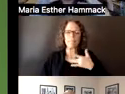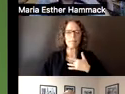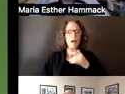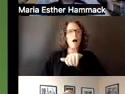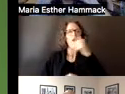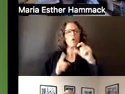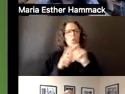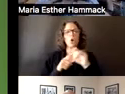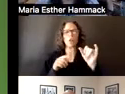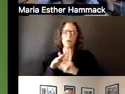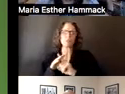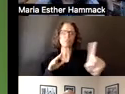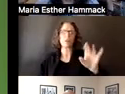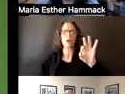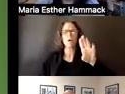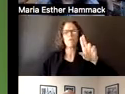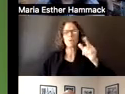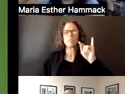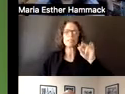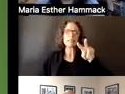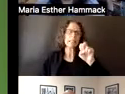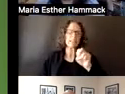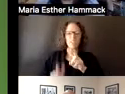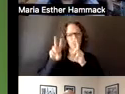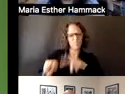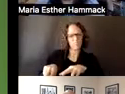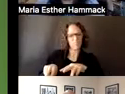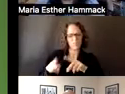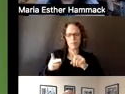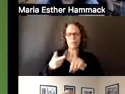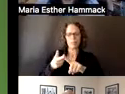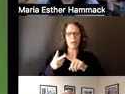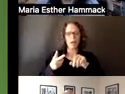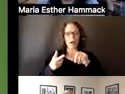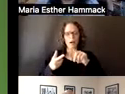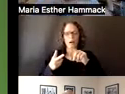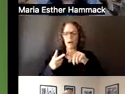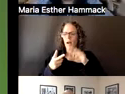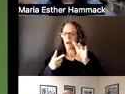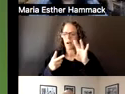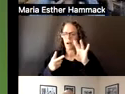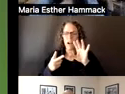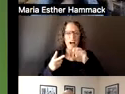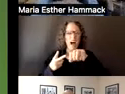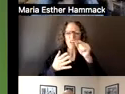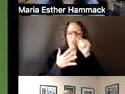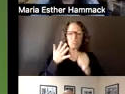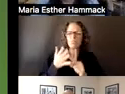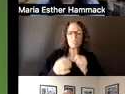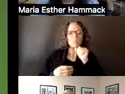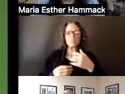fugitives is very much a terminology of the institution of chattel slavery. And so I wanted to resituate and